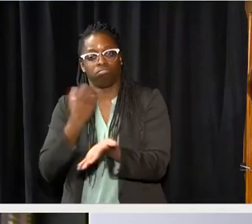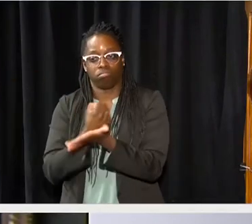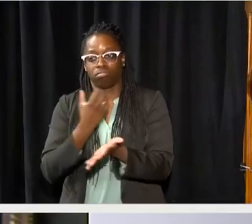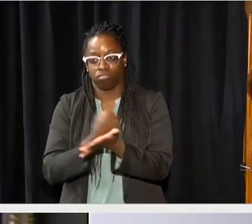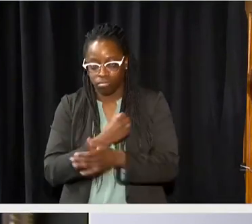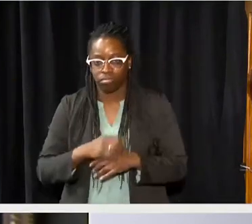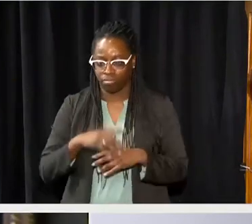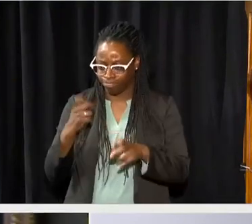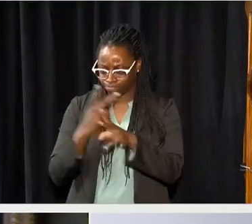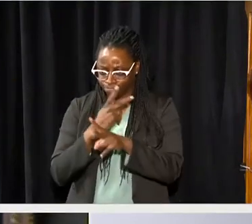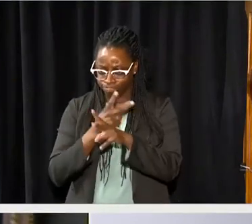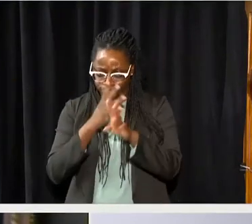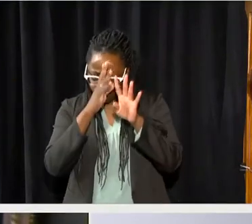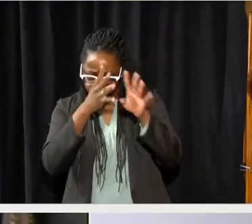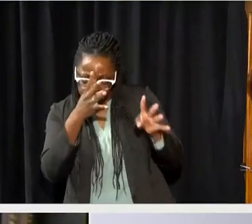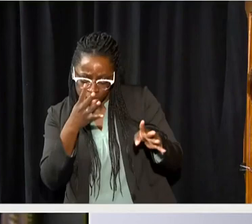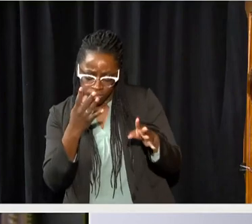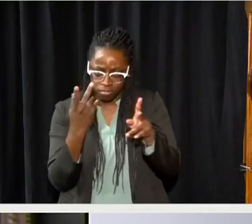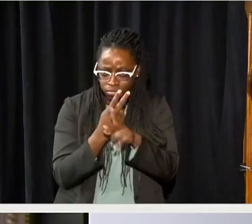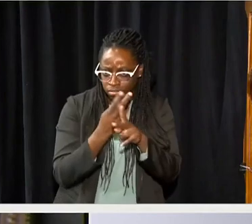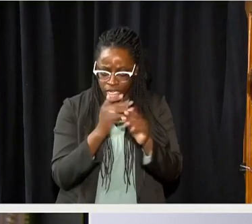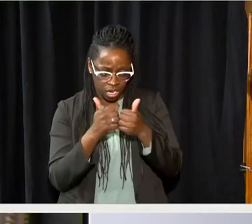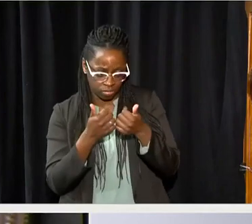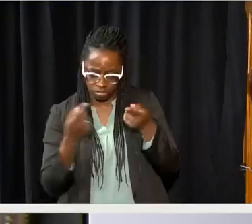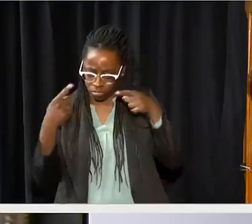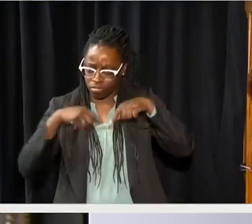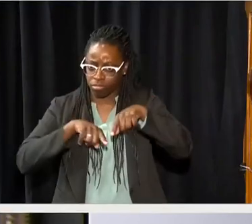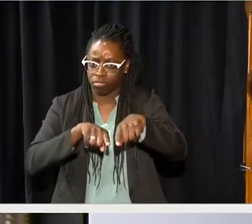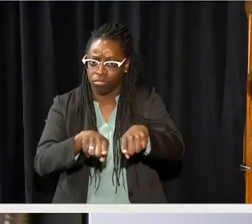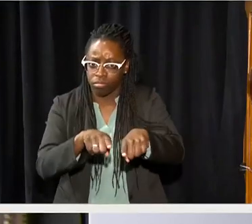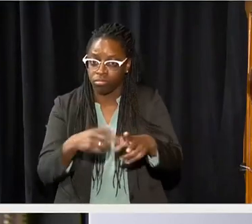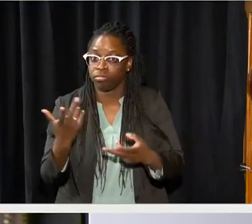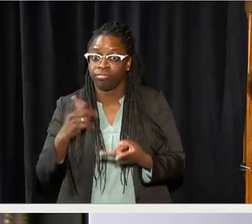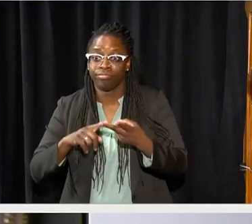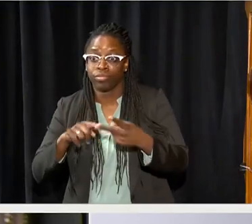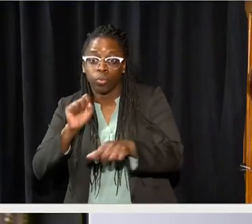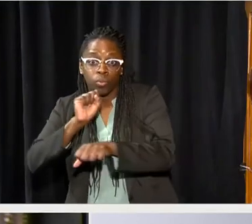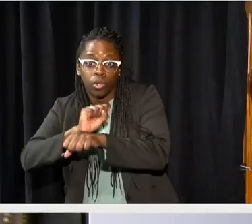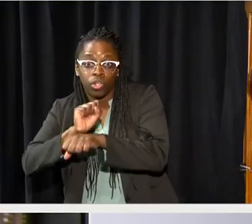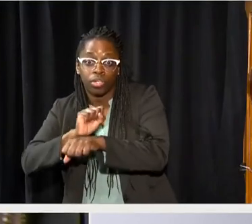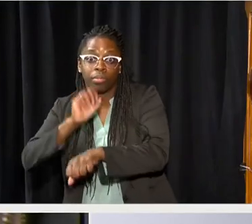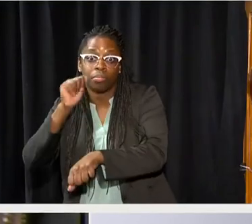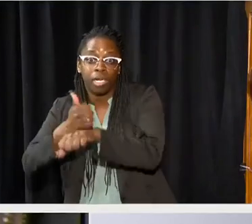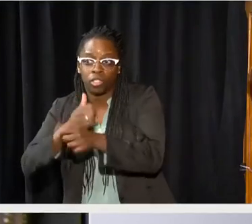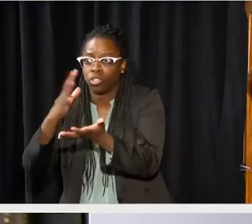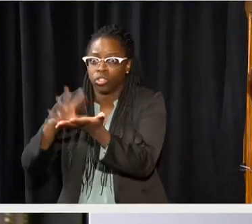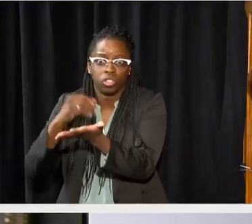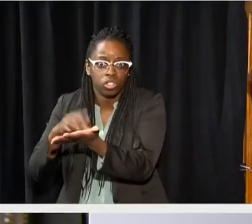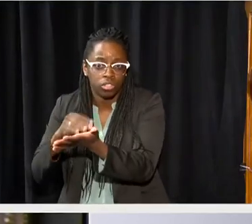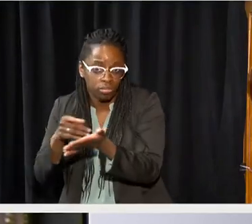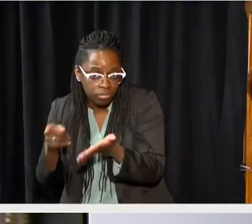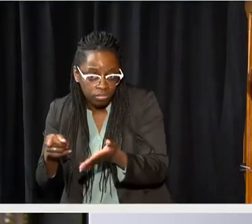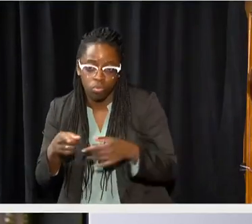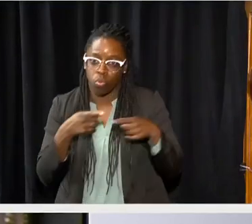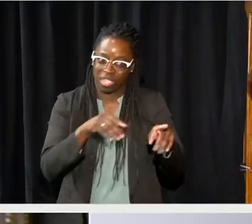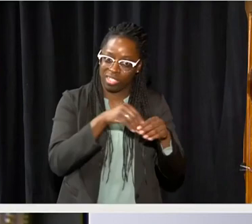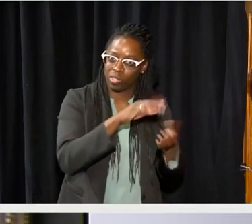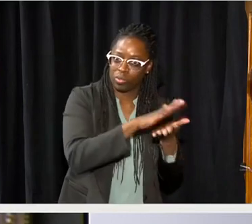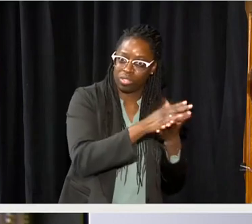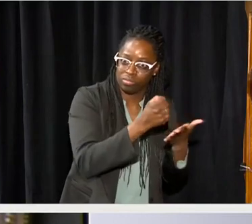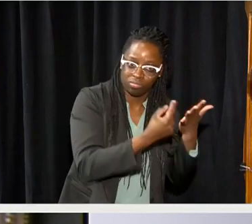provide hands-on, work-based learning while you're in school. That's going to connect our students to